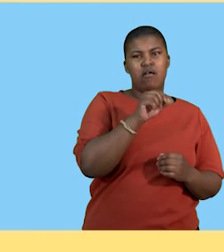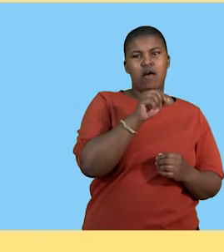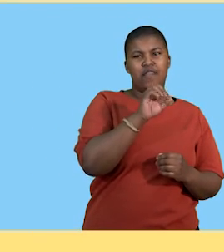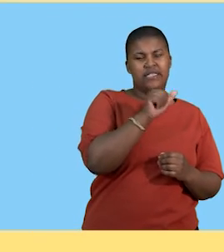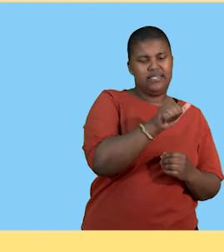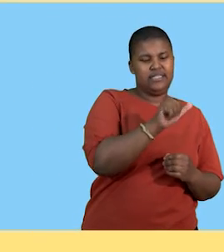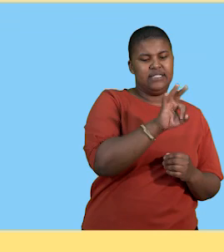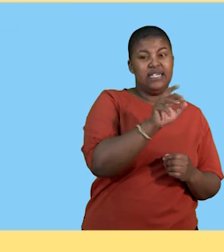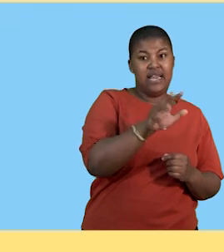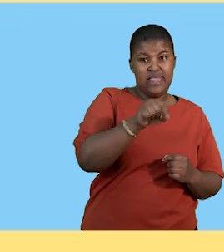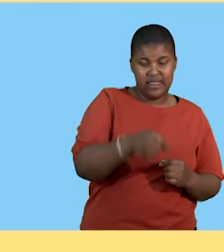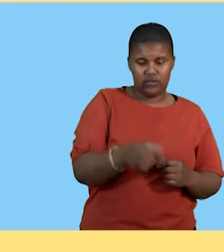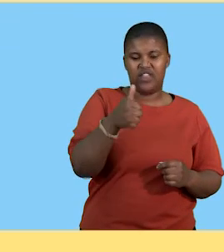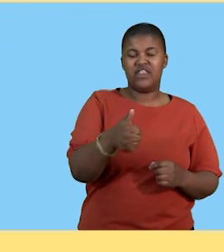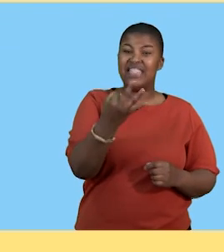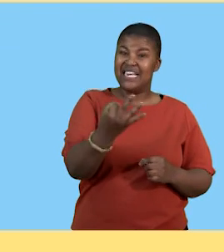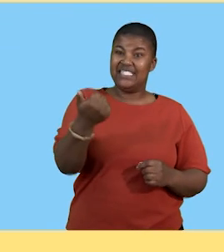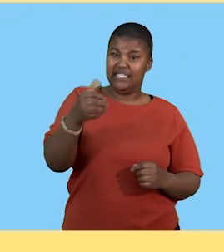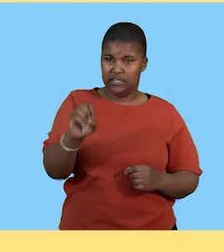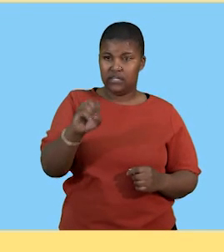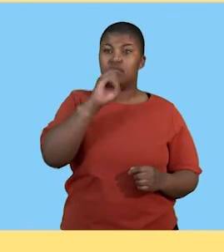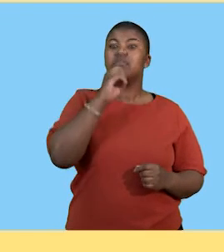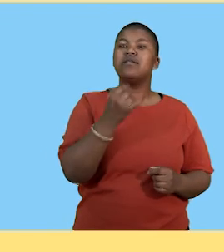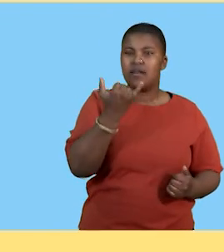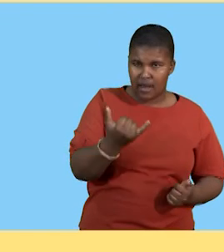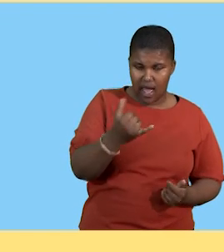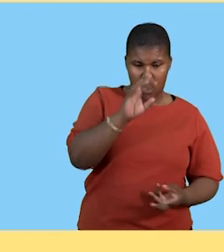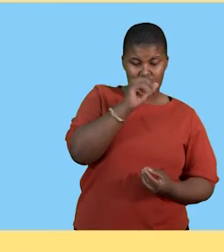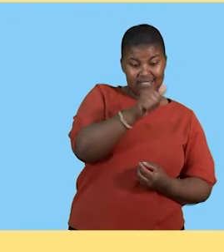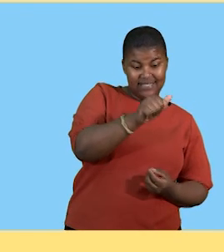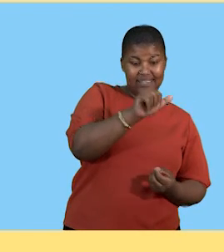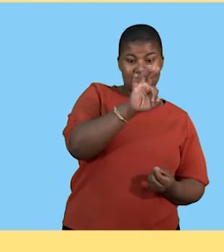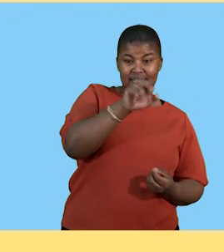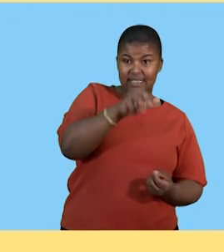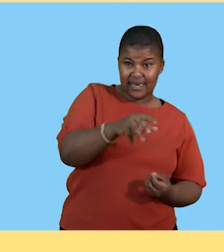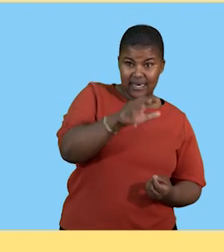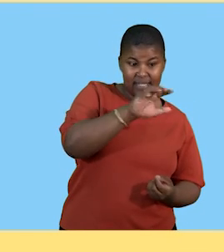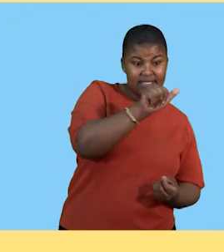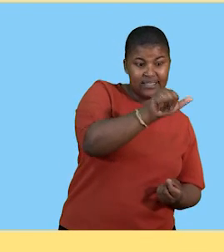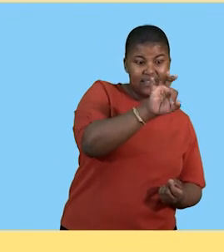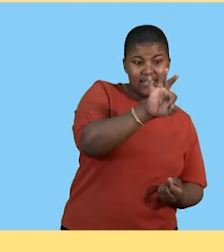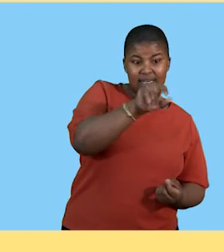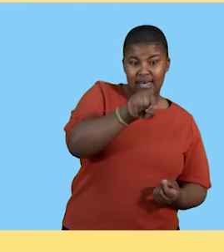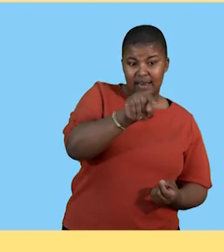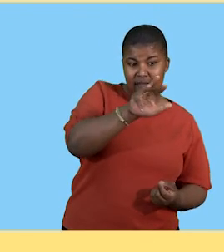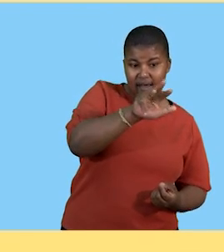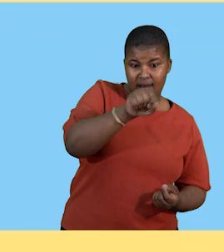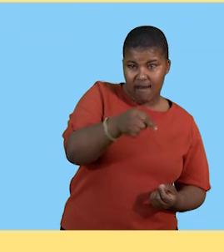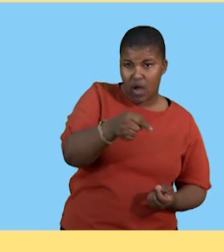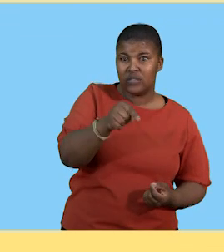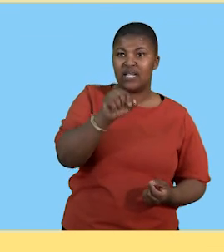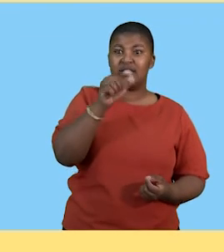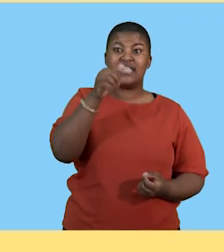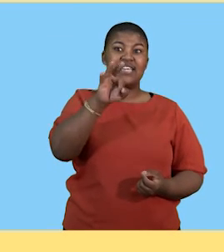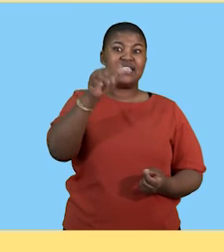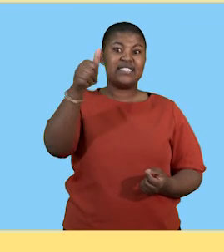639,360. Once you have this, you then add the two, 639,360 plus the 35,000, that